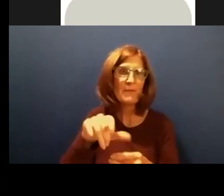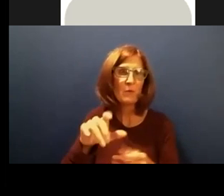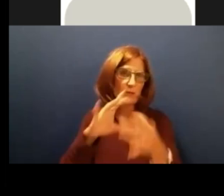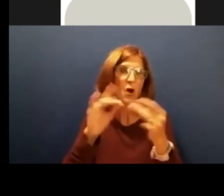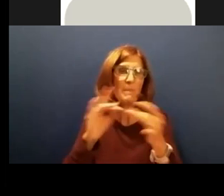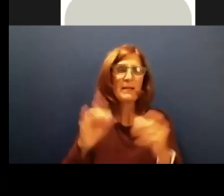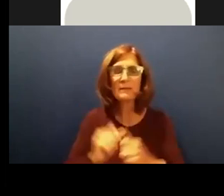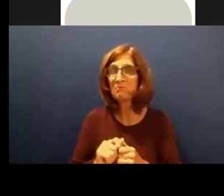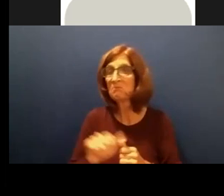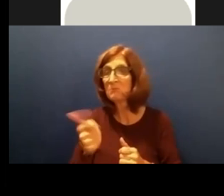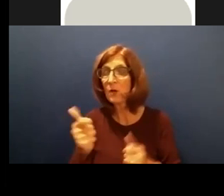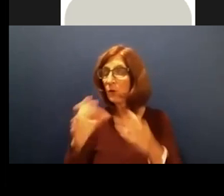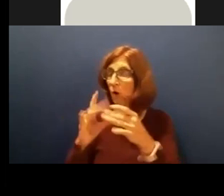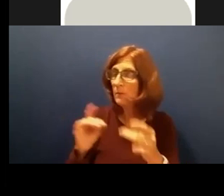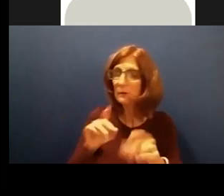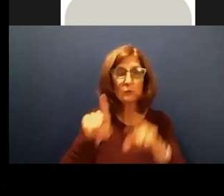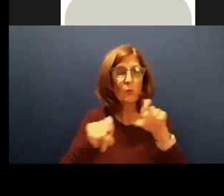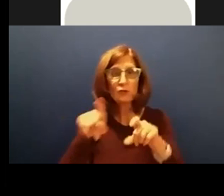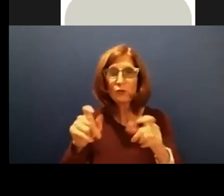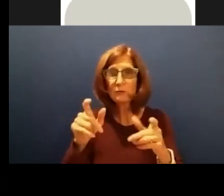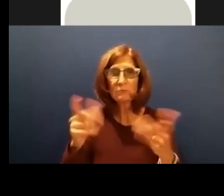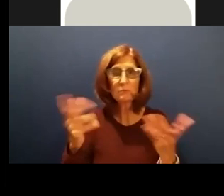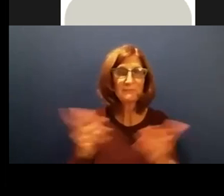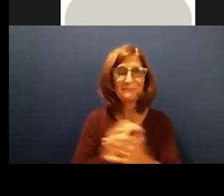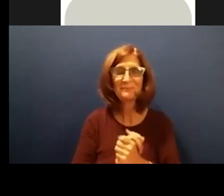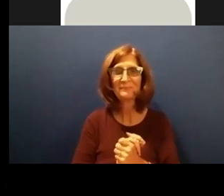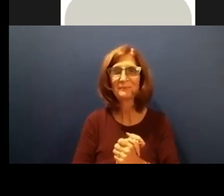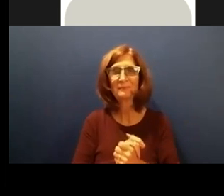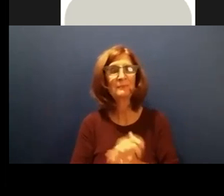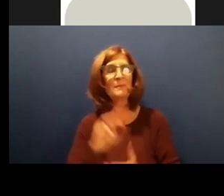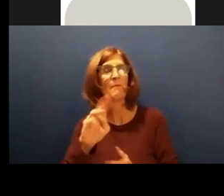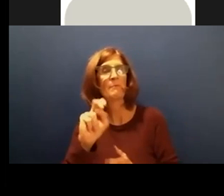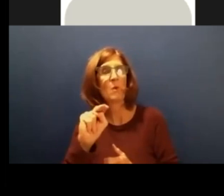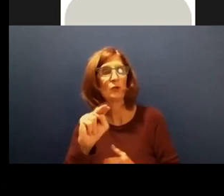comments, questions, thoughts about this proposal? Motion to approve.